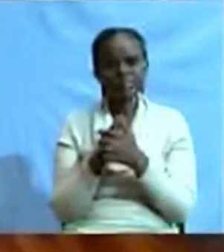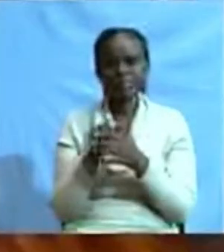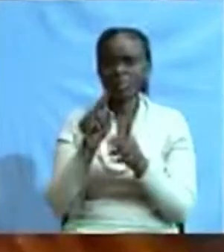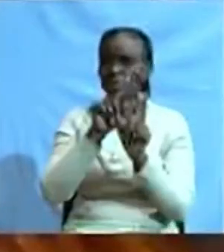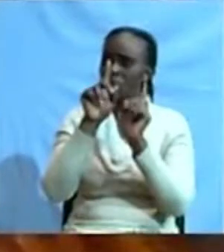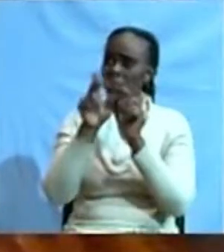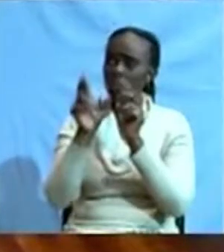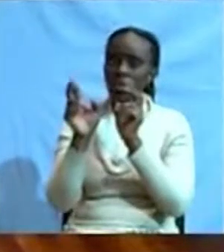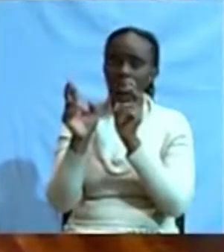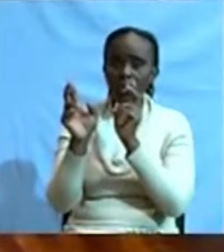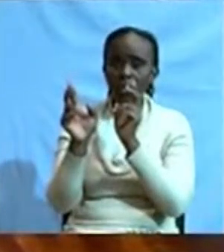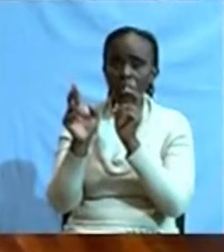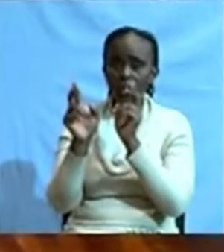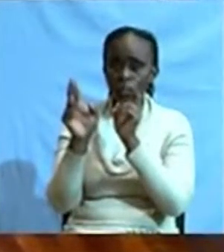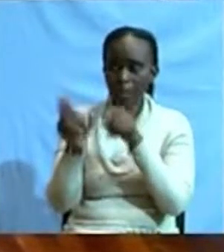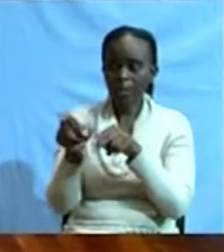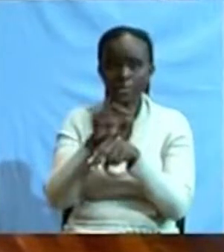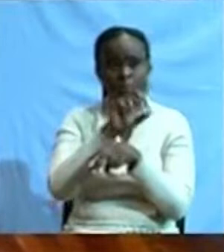answered?